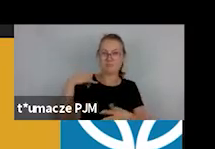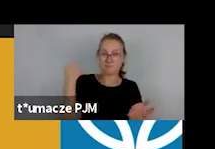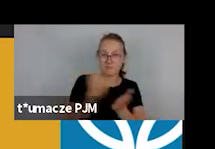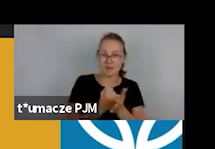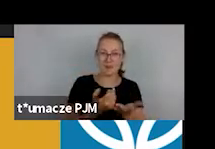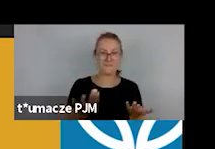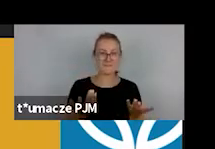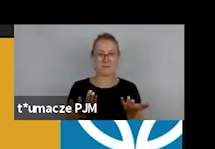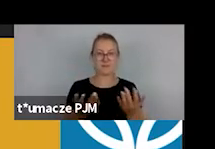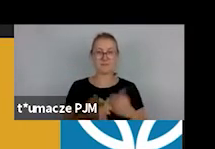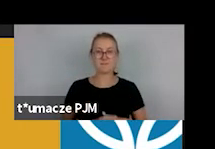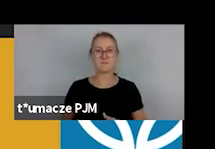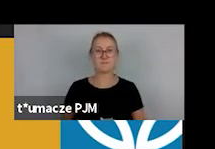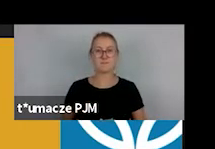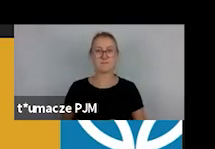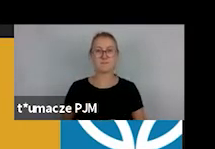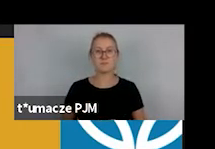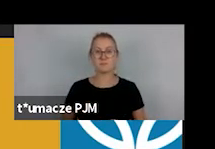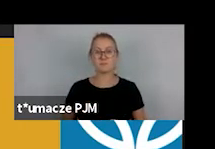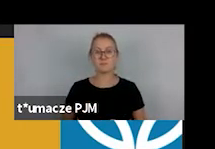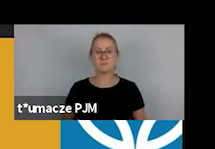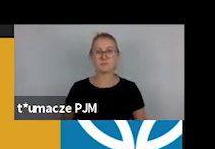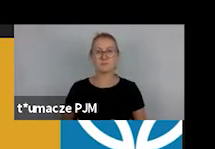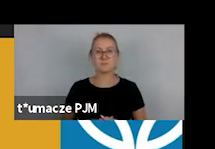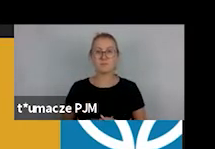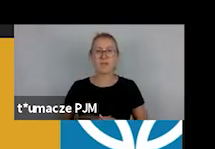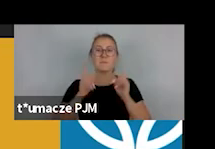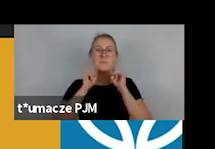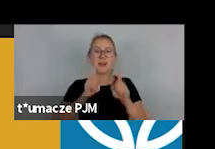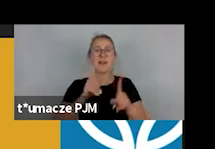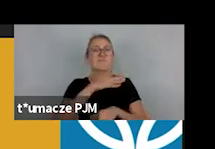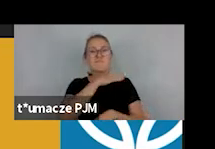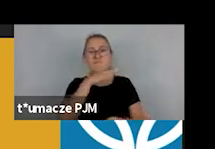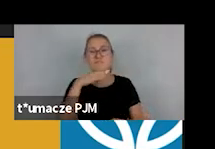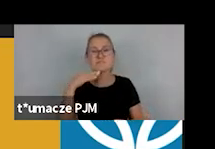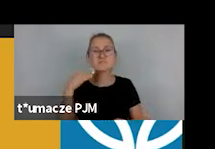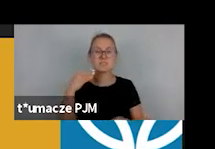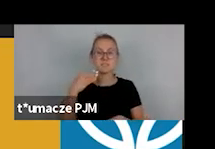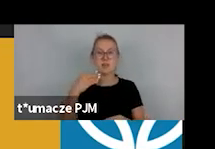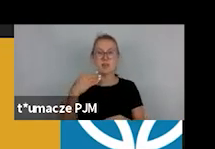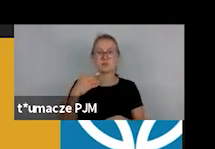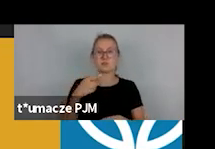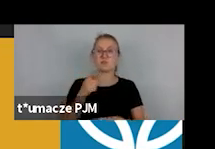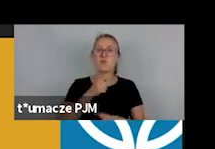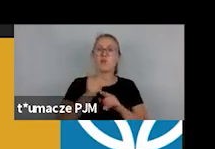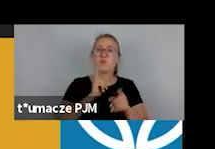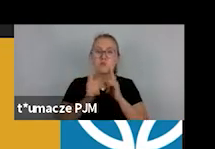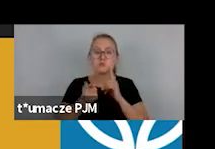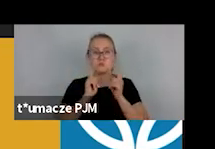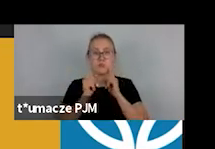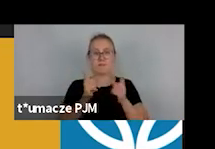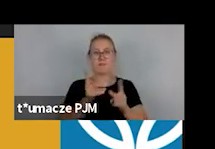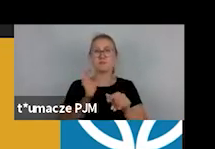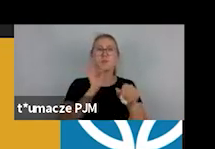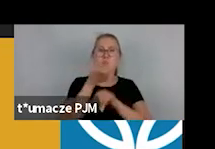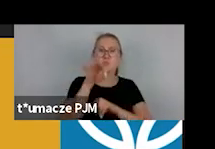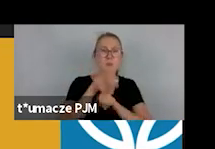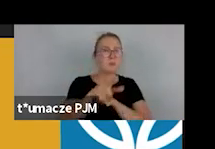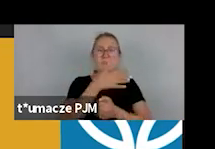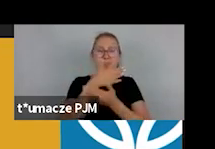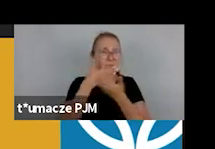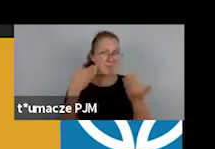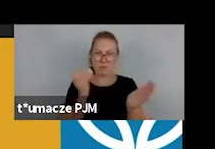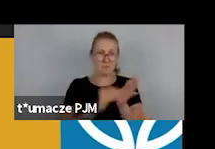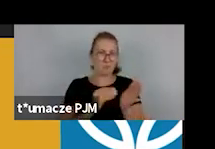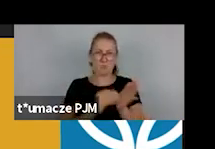against violence. It's brothers for life. It's men care, not men stop not doing the dishes, right?